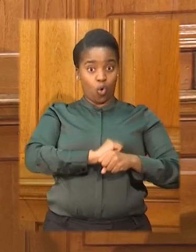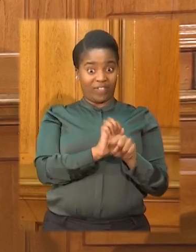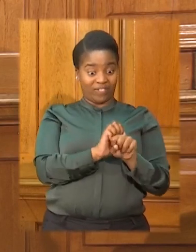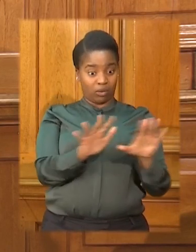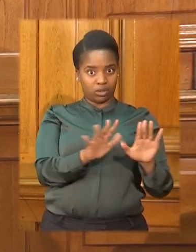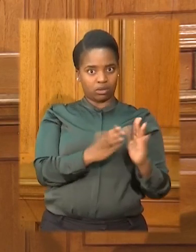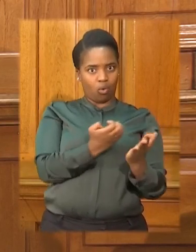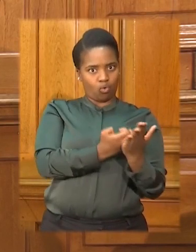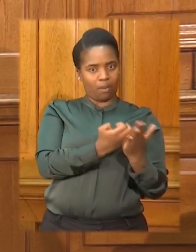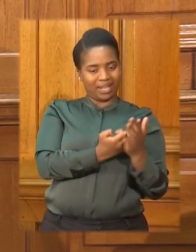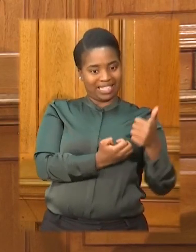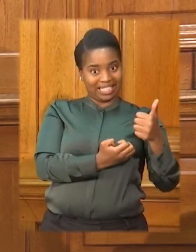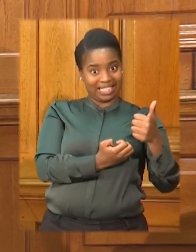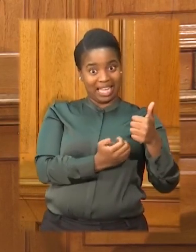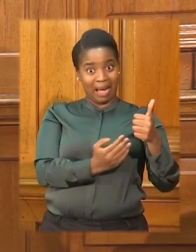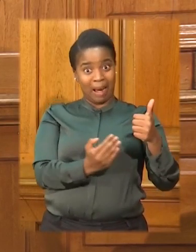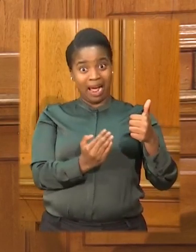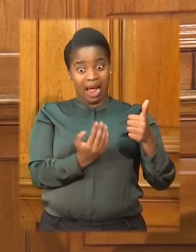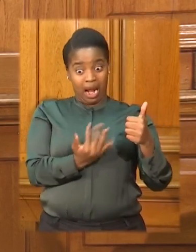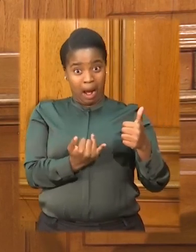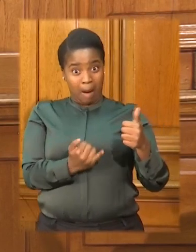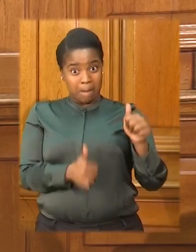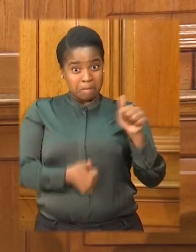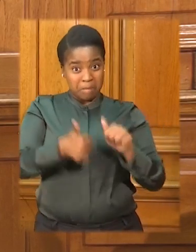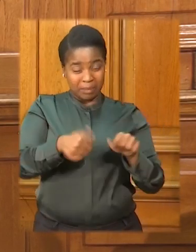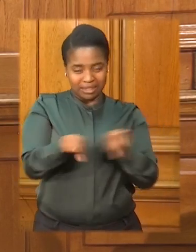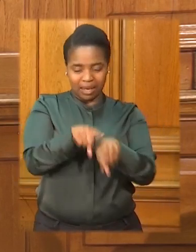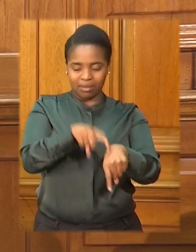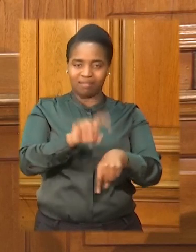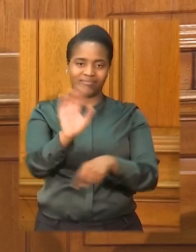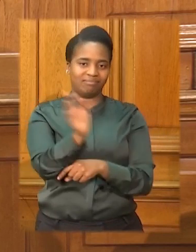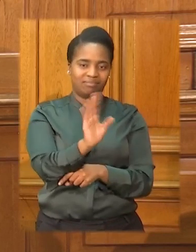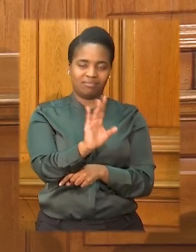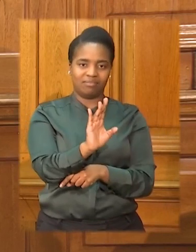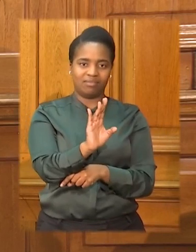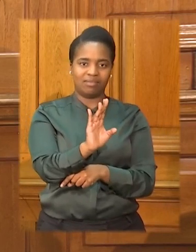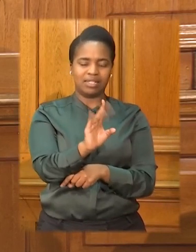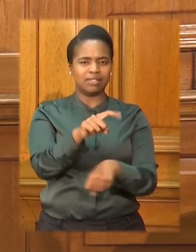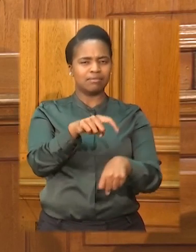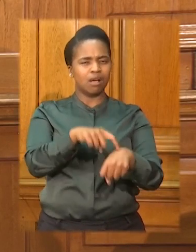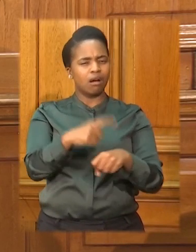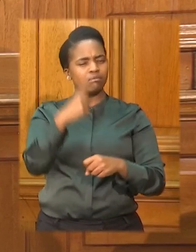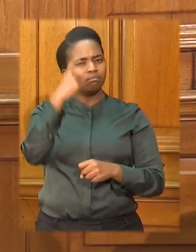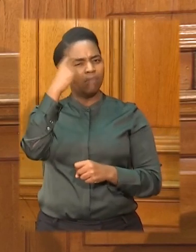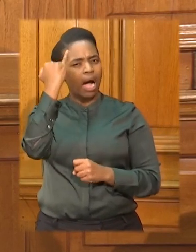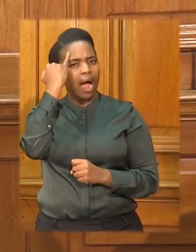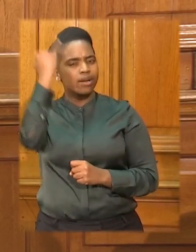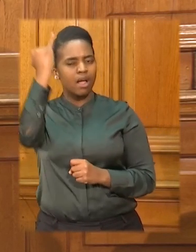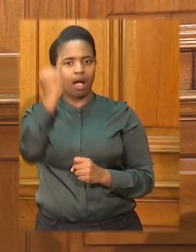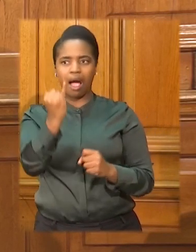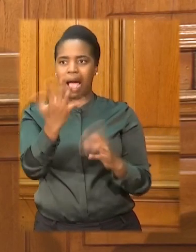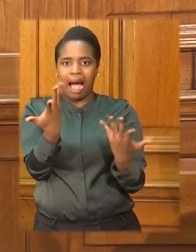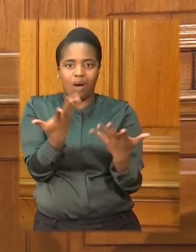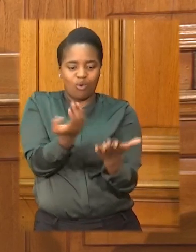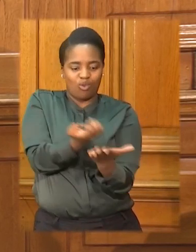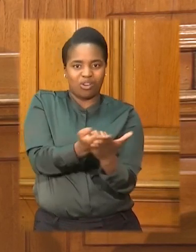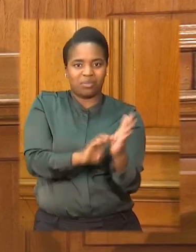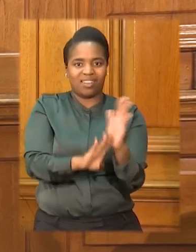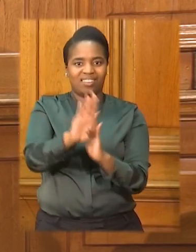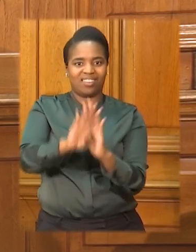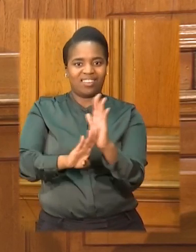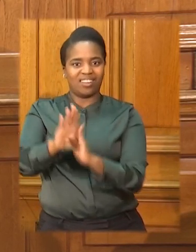coronavirus, but to forge a new economy in a new global reality.